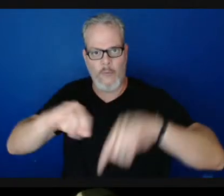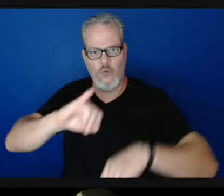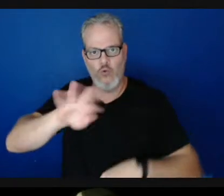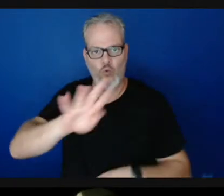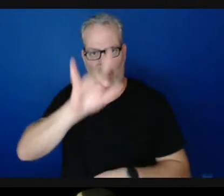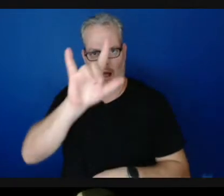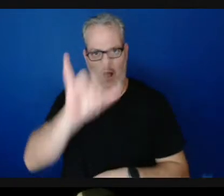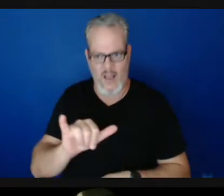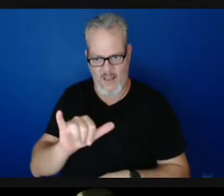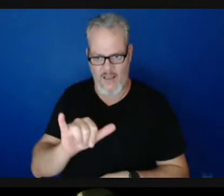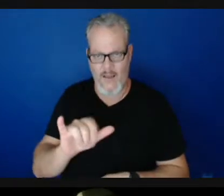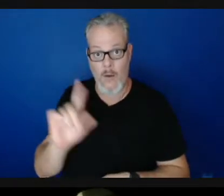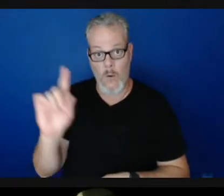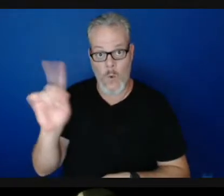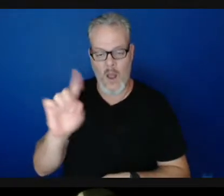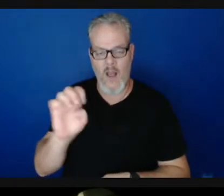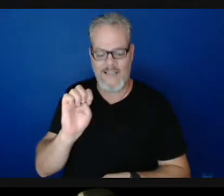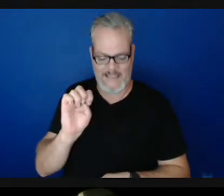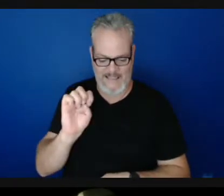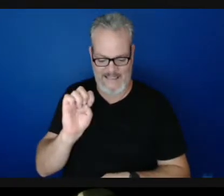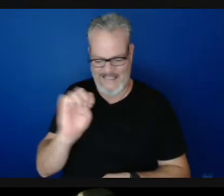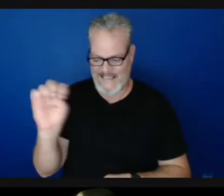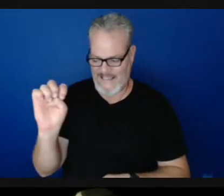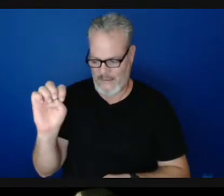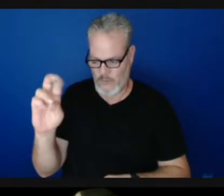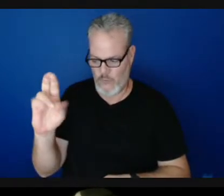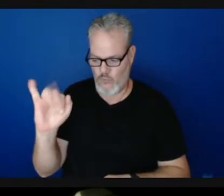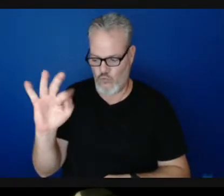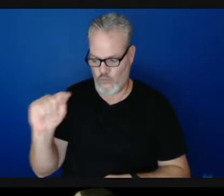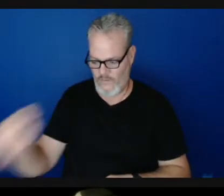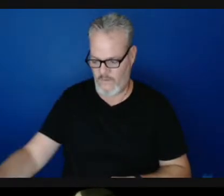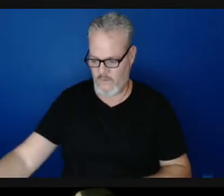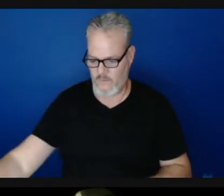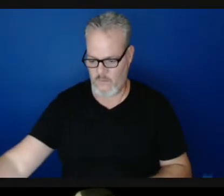have our September,